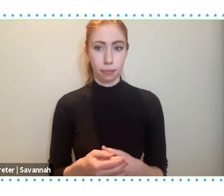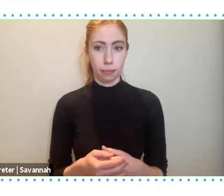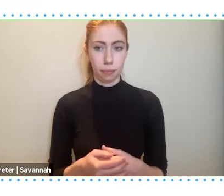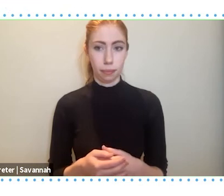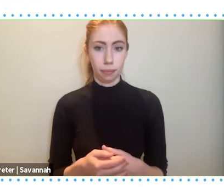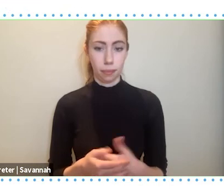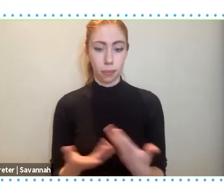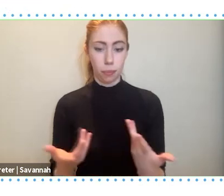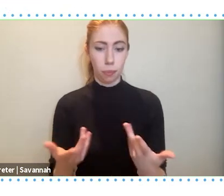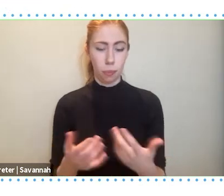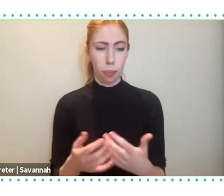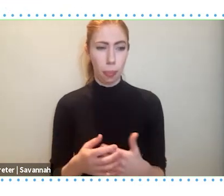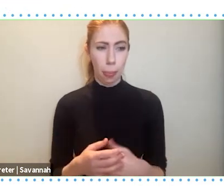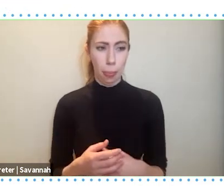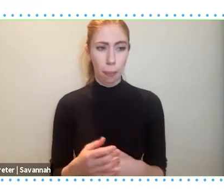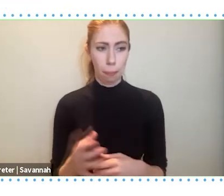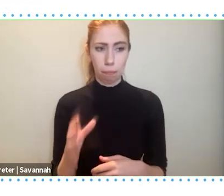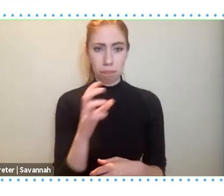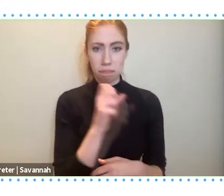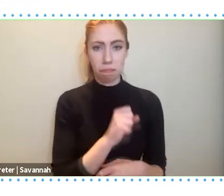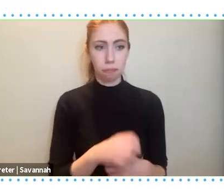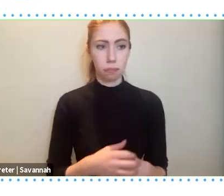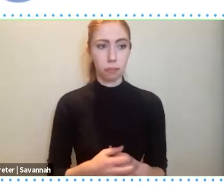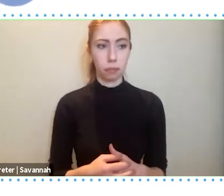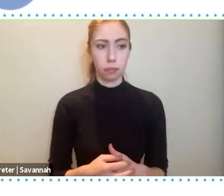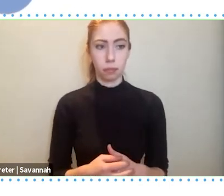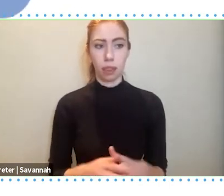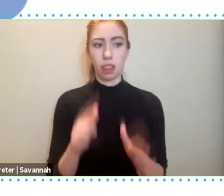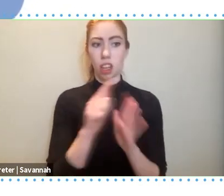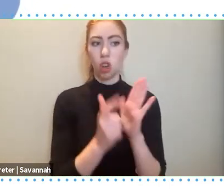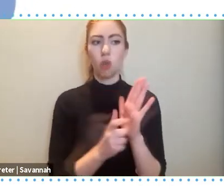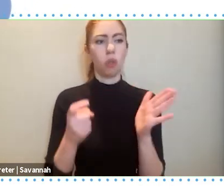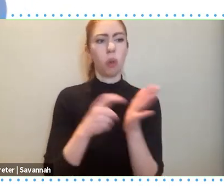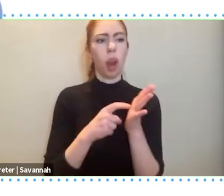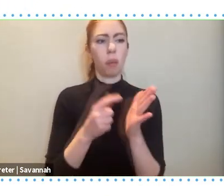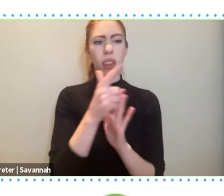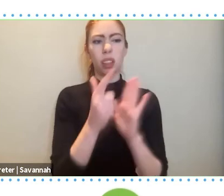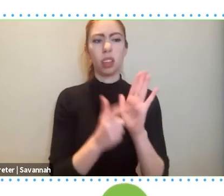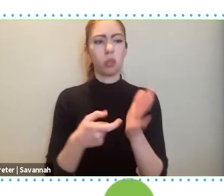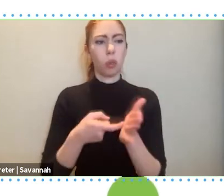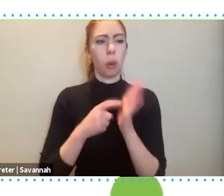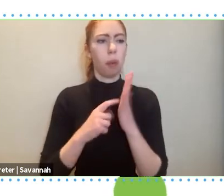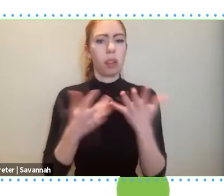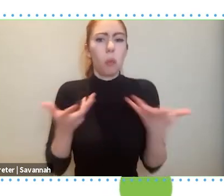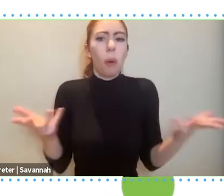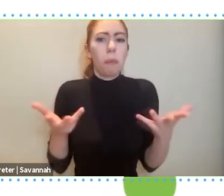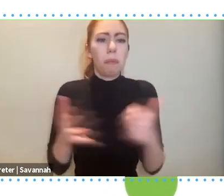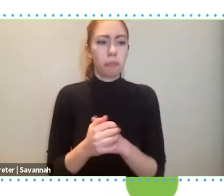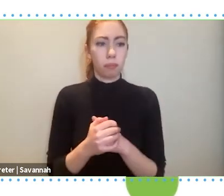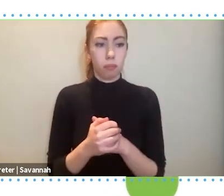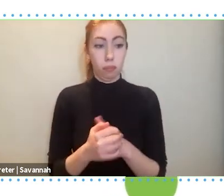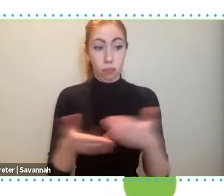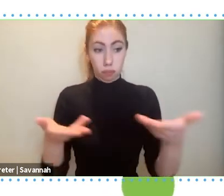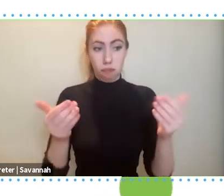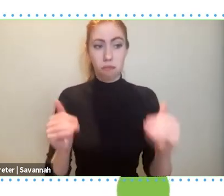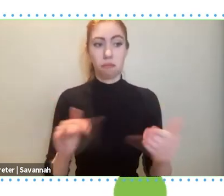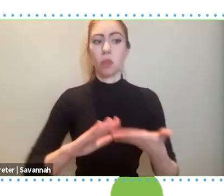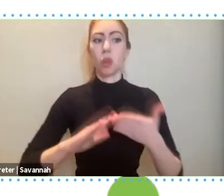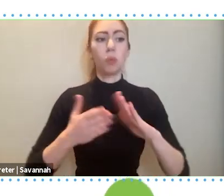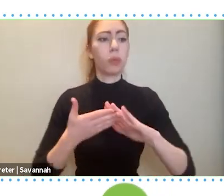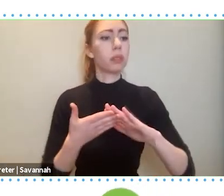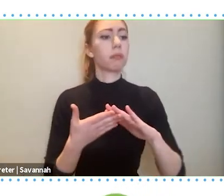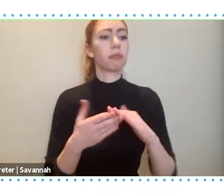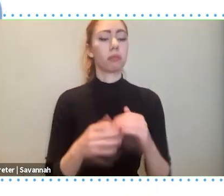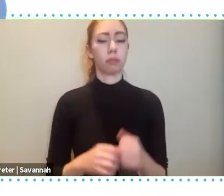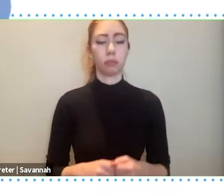there. Another thing that sort of takes us into the next section is this idea of community. And, you know, as we were working through